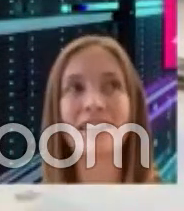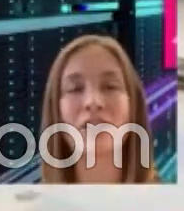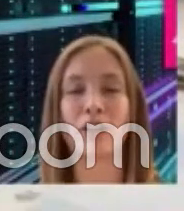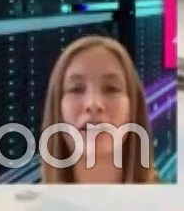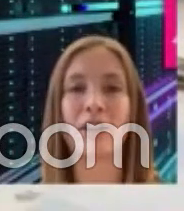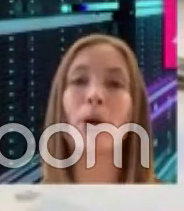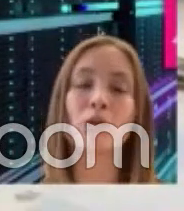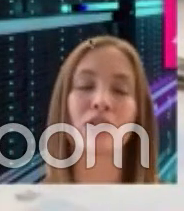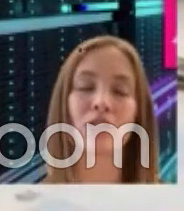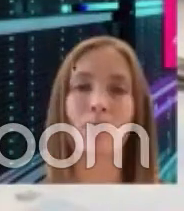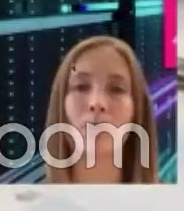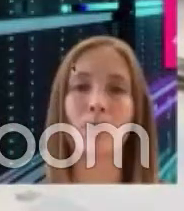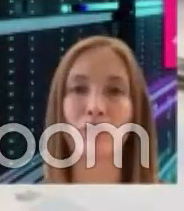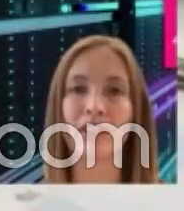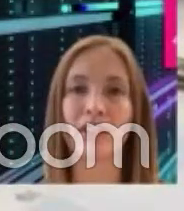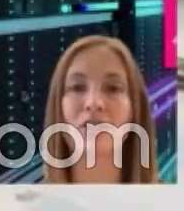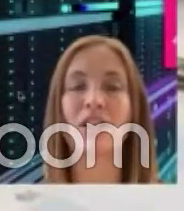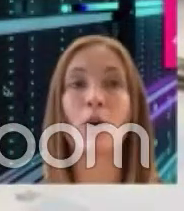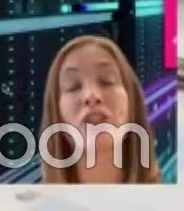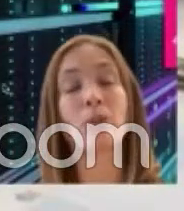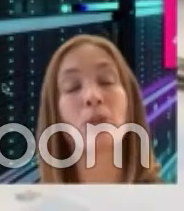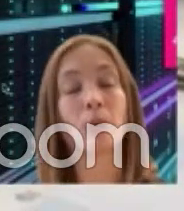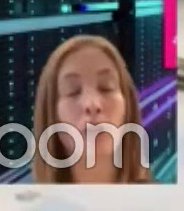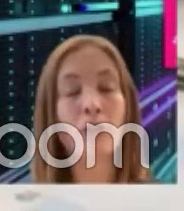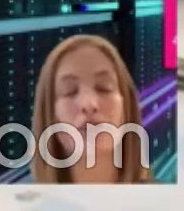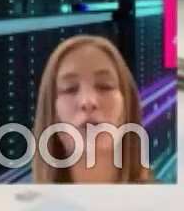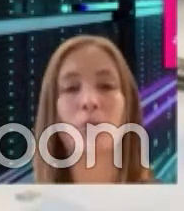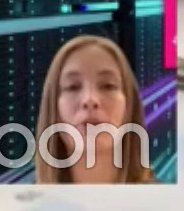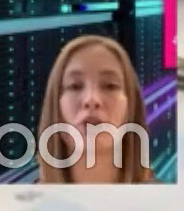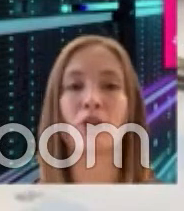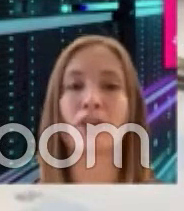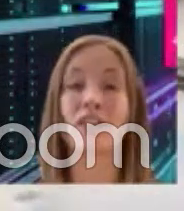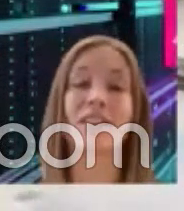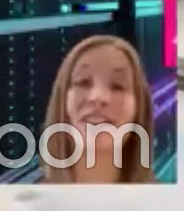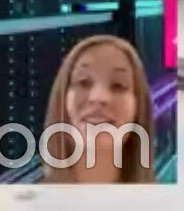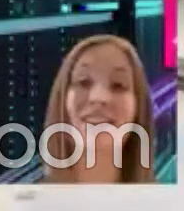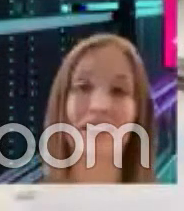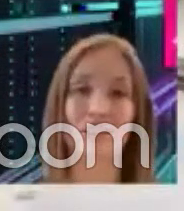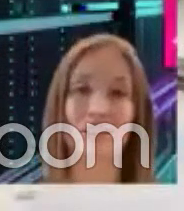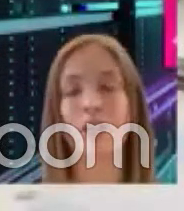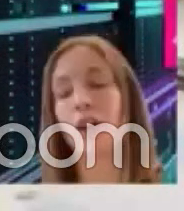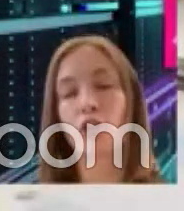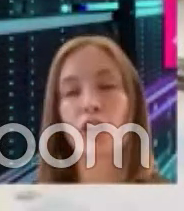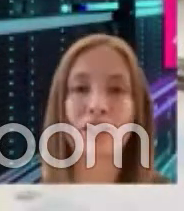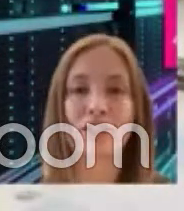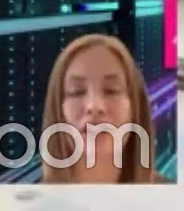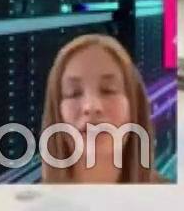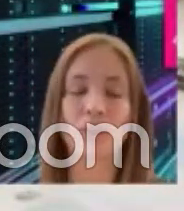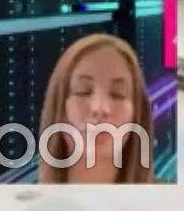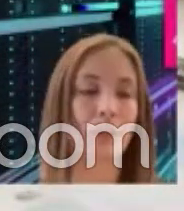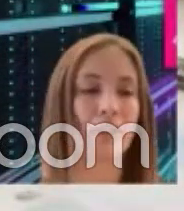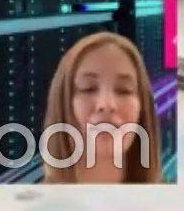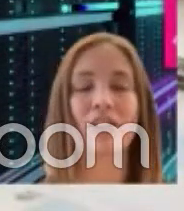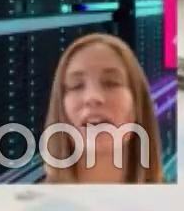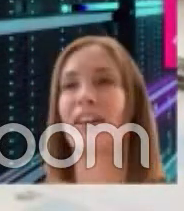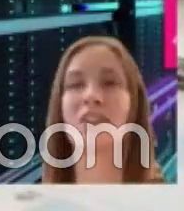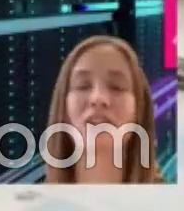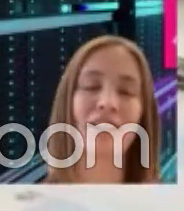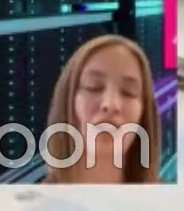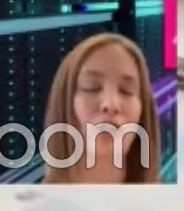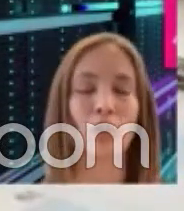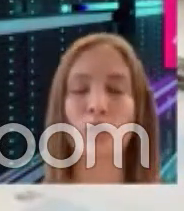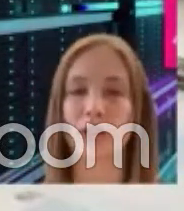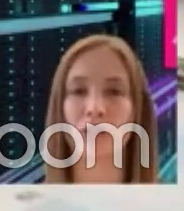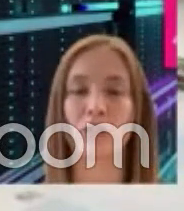I tended to find most examples of this or at least the most obvious examples of this in signs traffic signs buildings